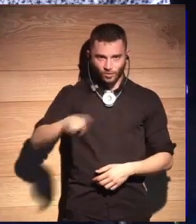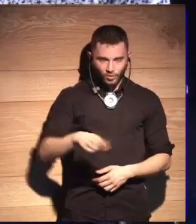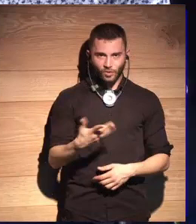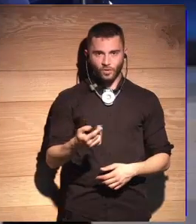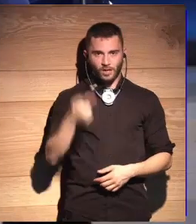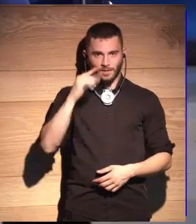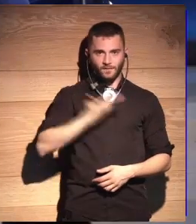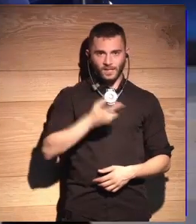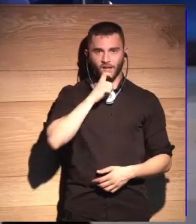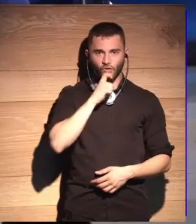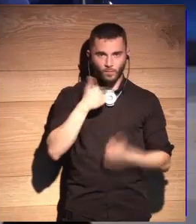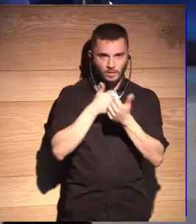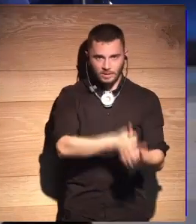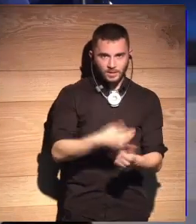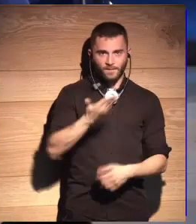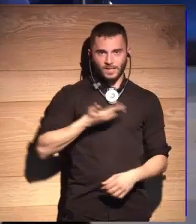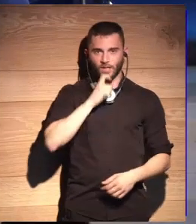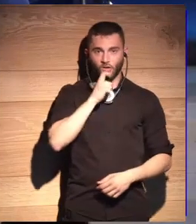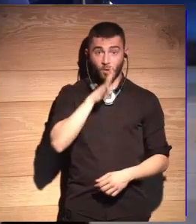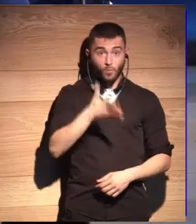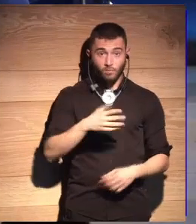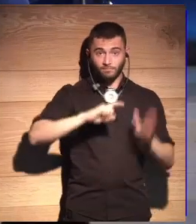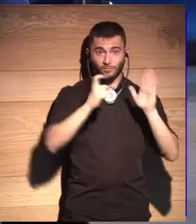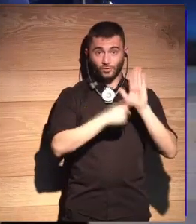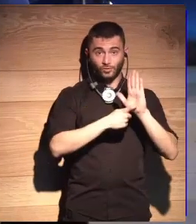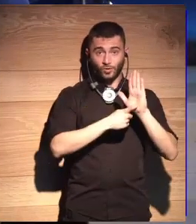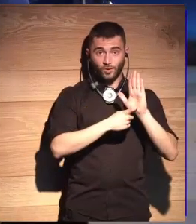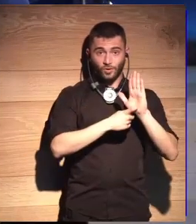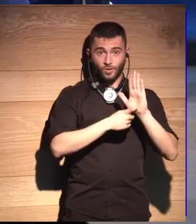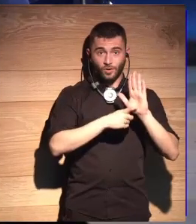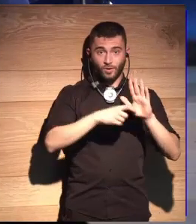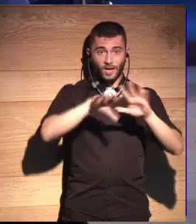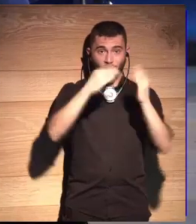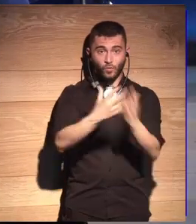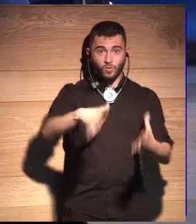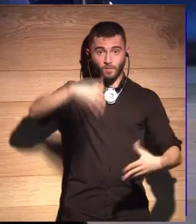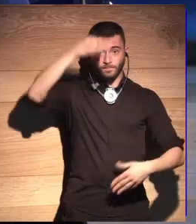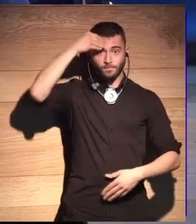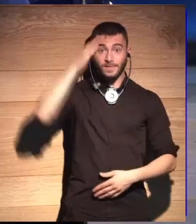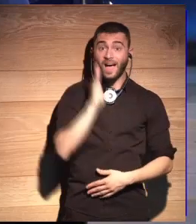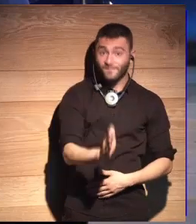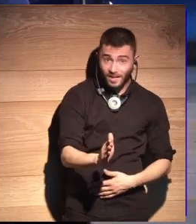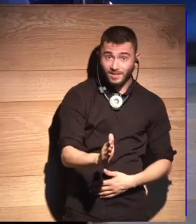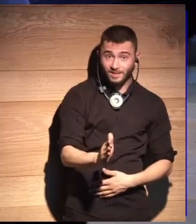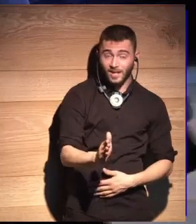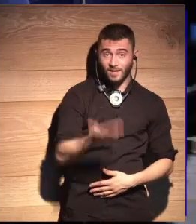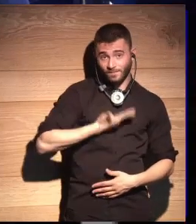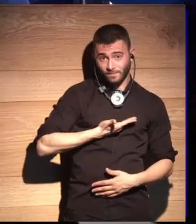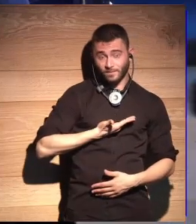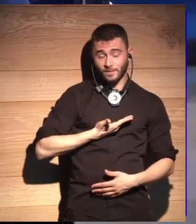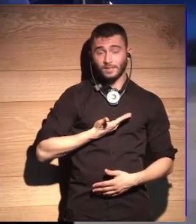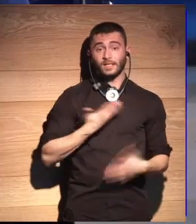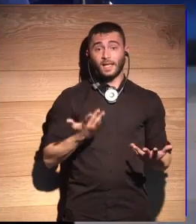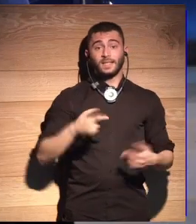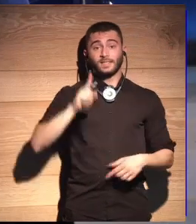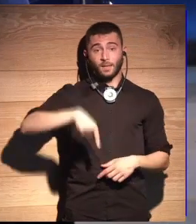to follow one topic minute after minute, because in the end this influences in the conception of our world.